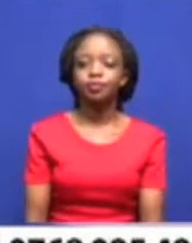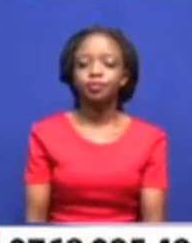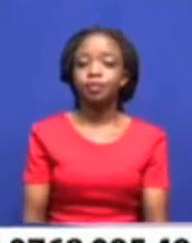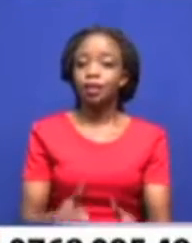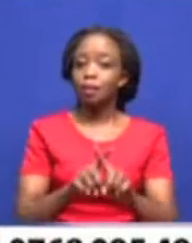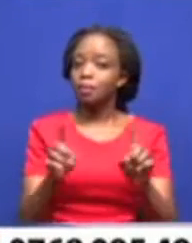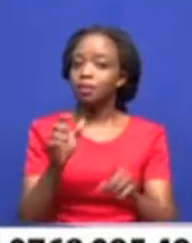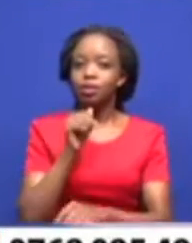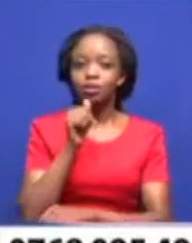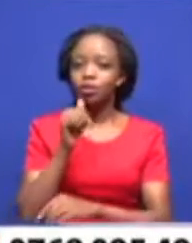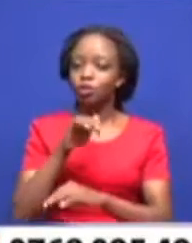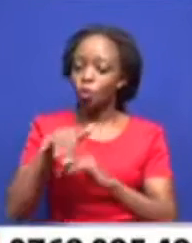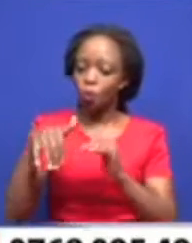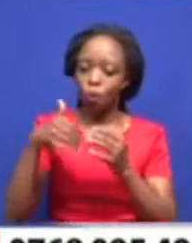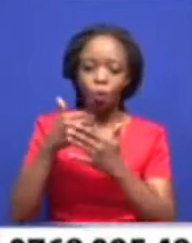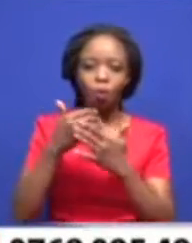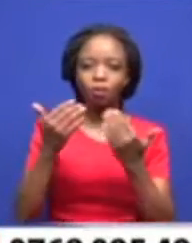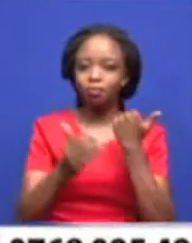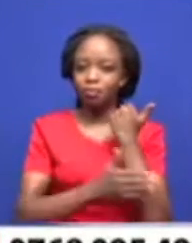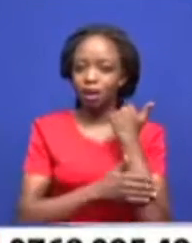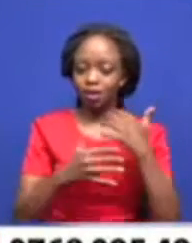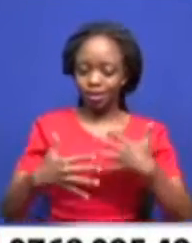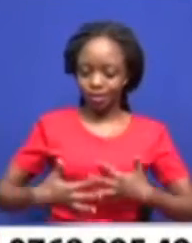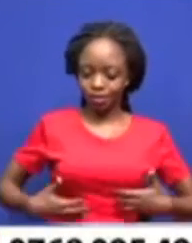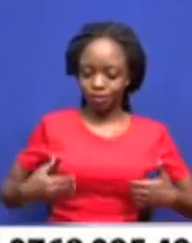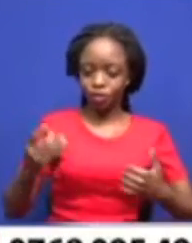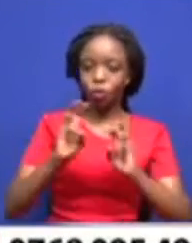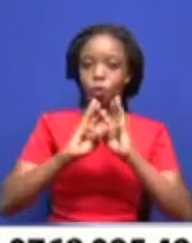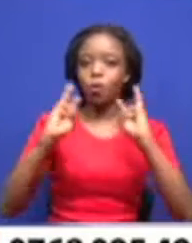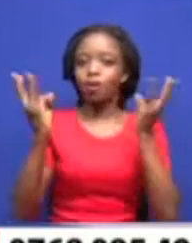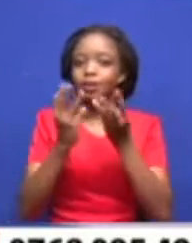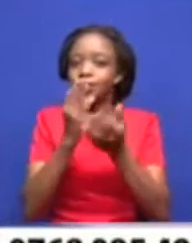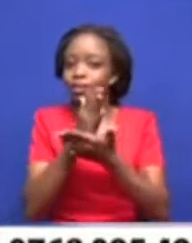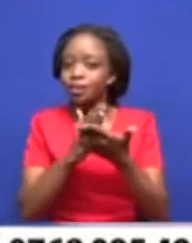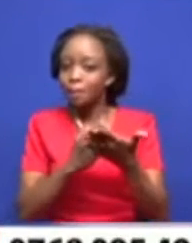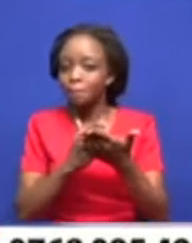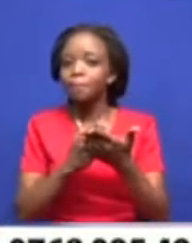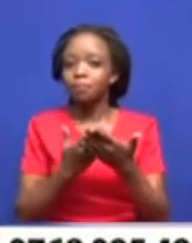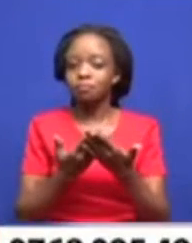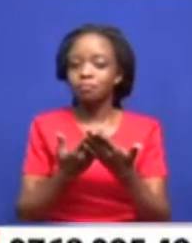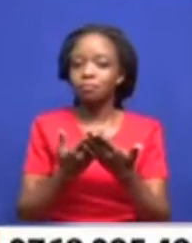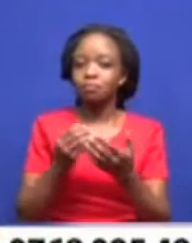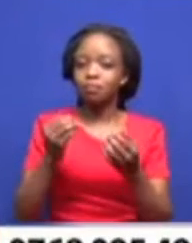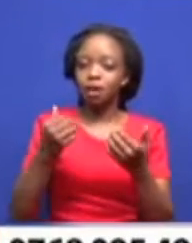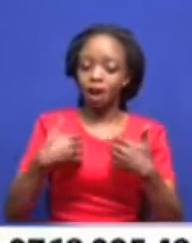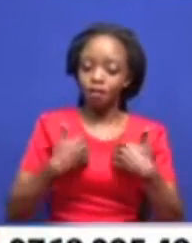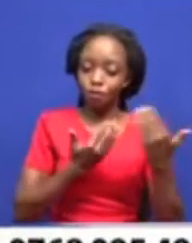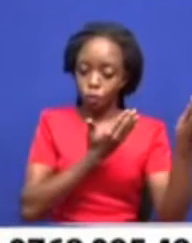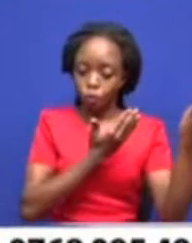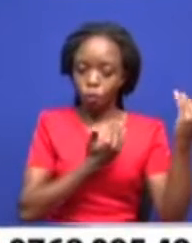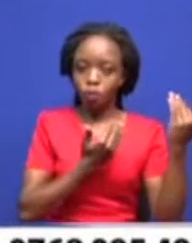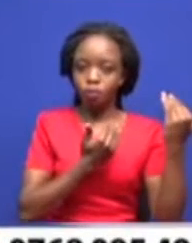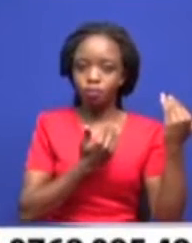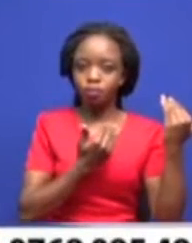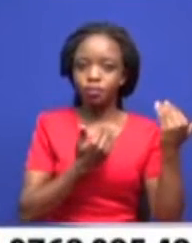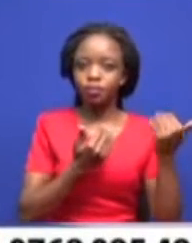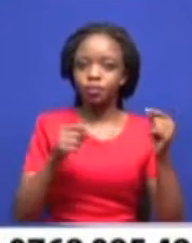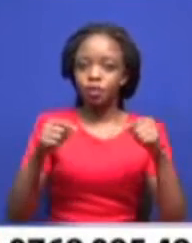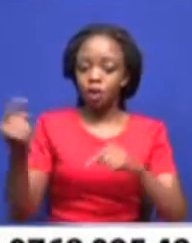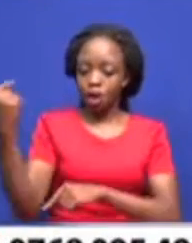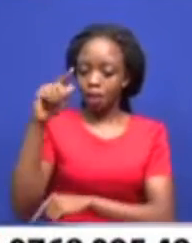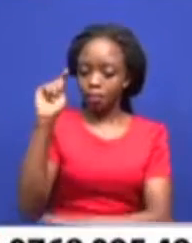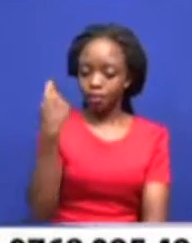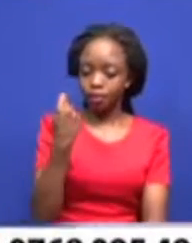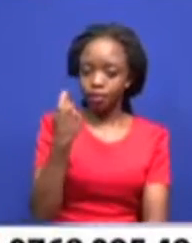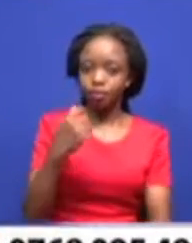But it is not all gloom for refugees in the world. For some, the sky is the limit. Saud Lulat came to Kenya